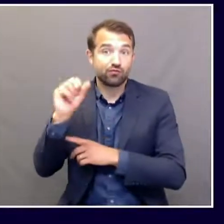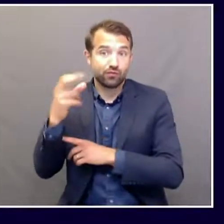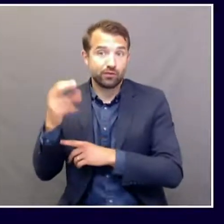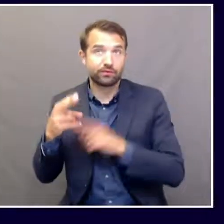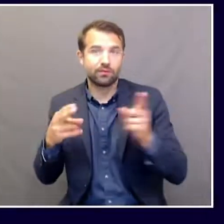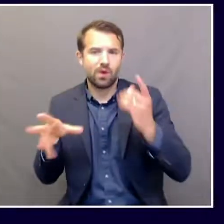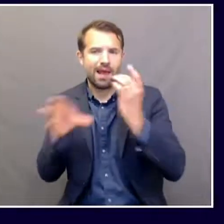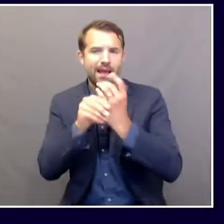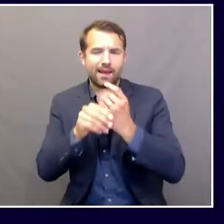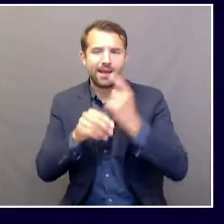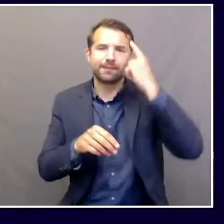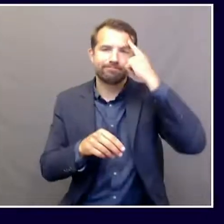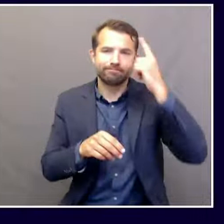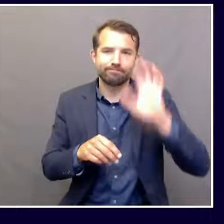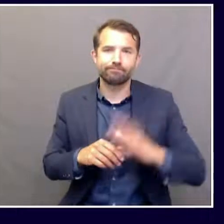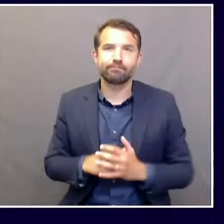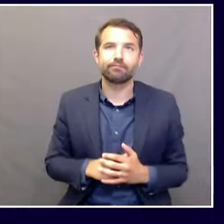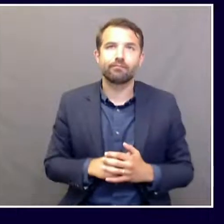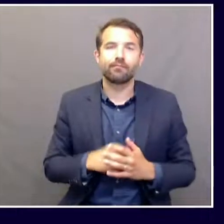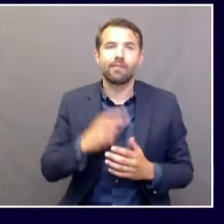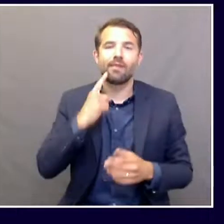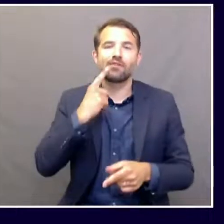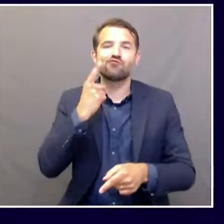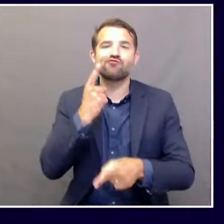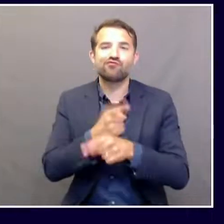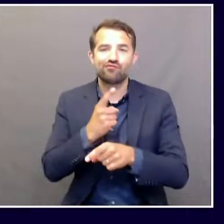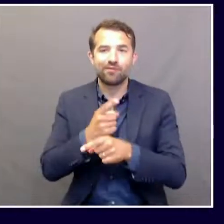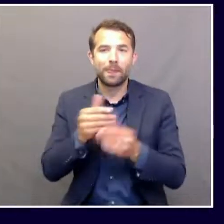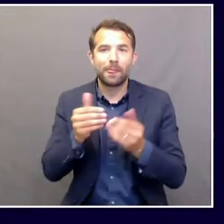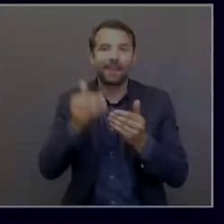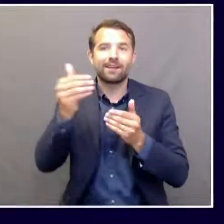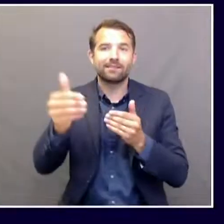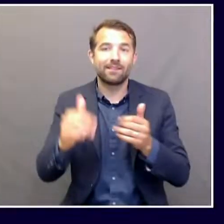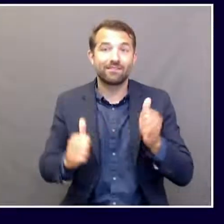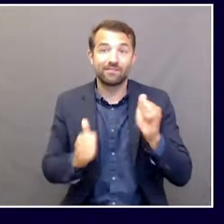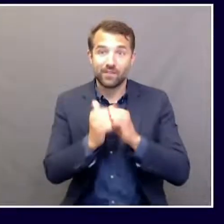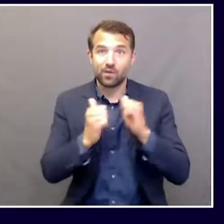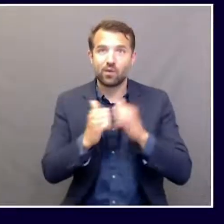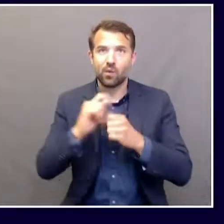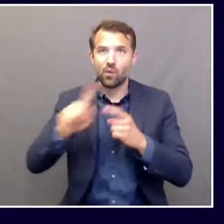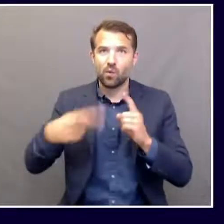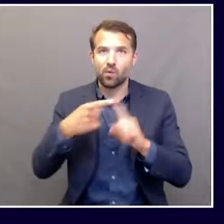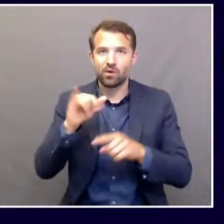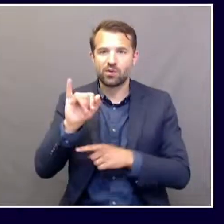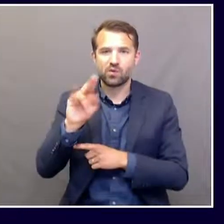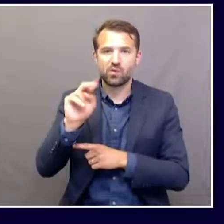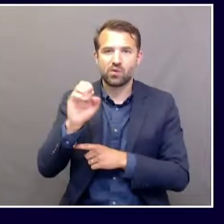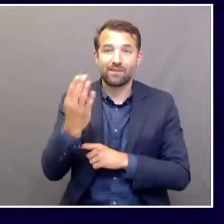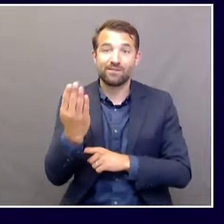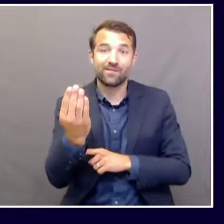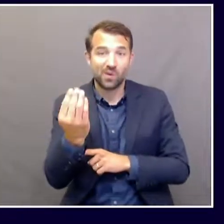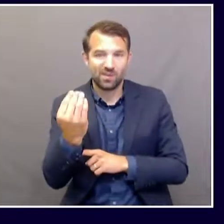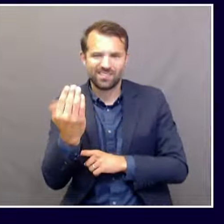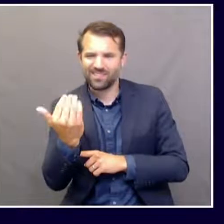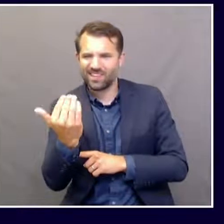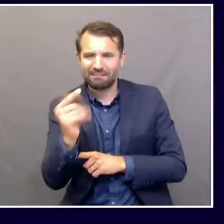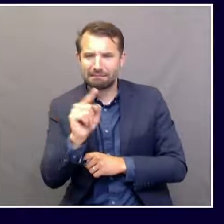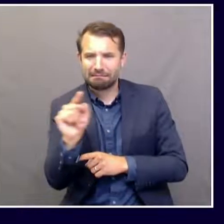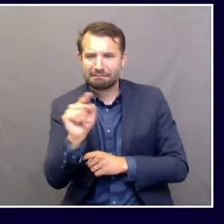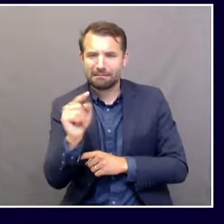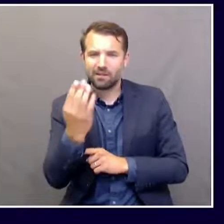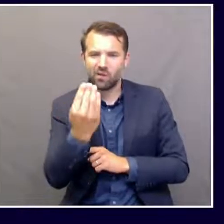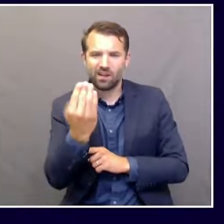probably not slated to be updated until the middle of the month. Oh, okay. All Yeah, right. I'm pretty sure